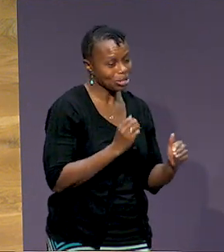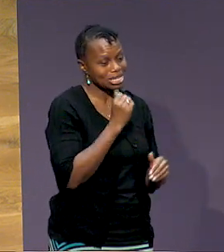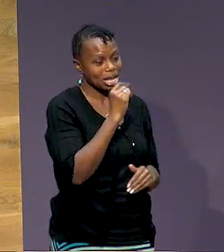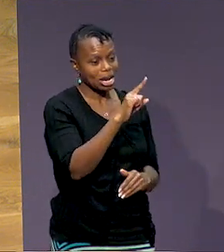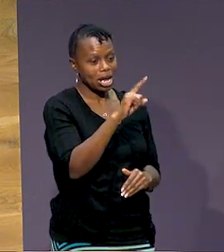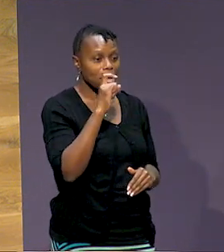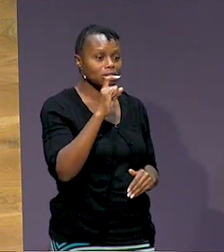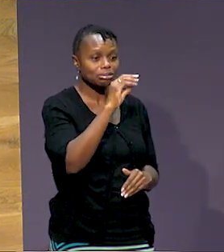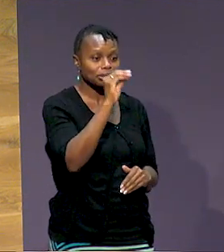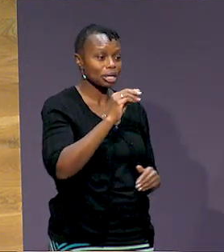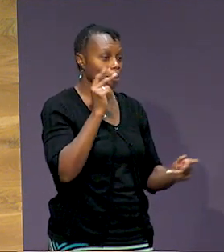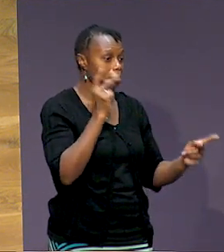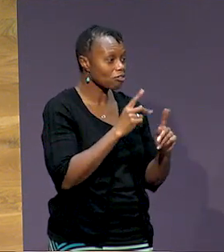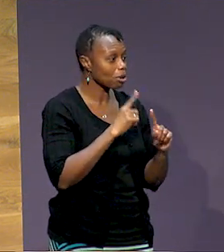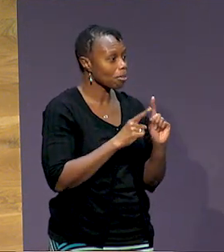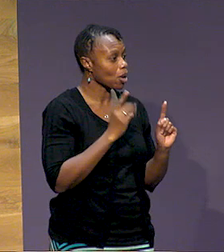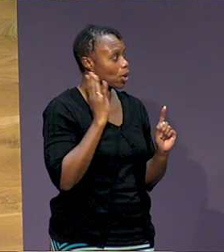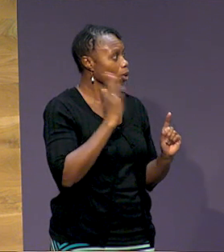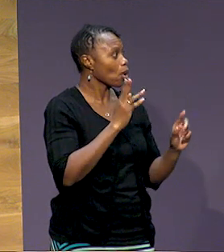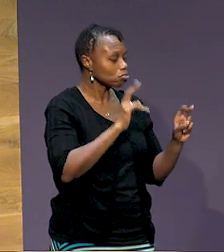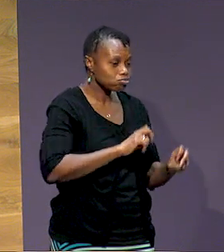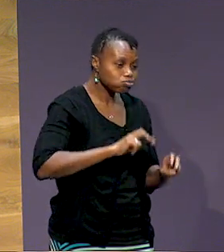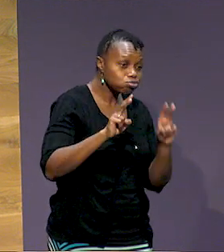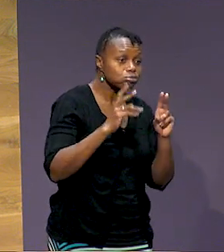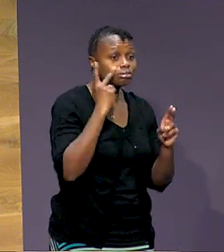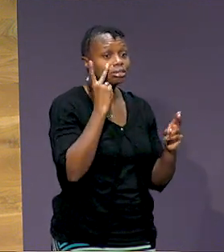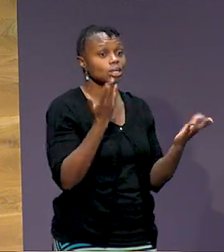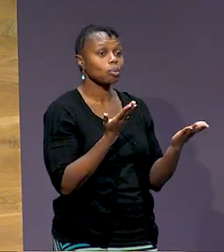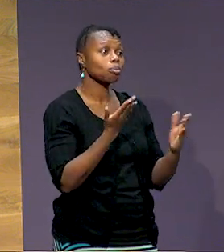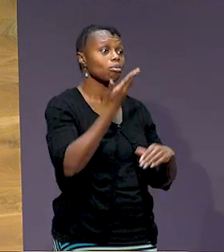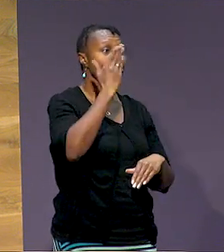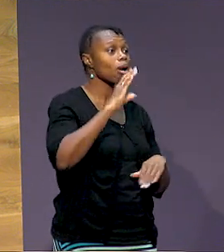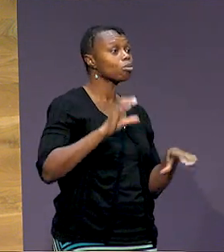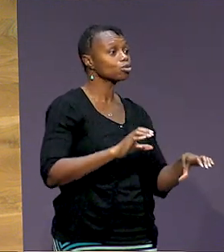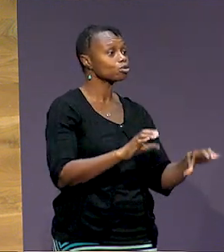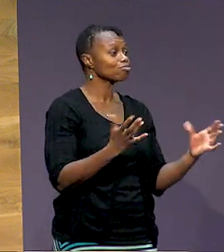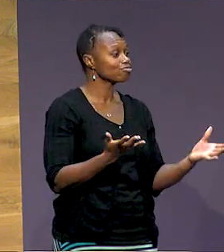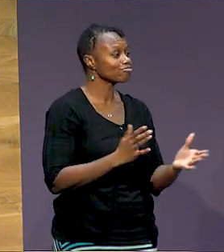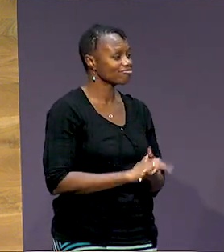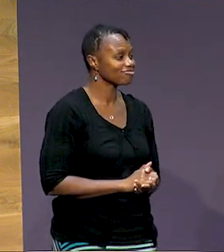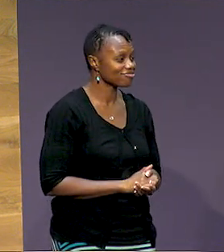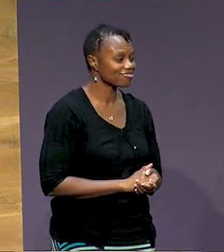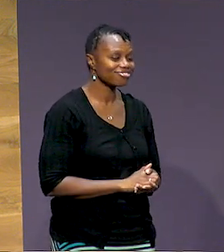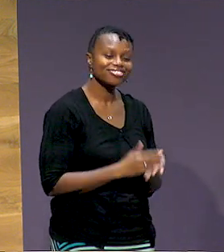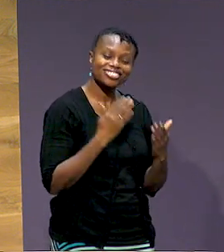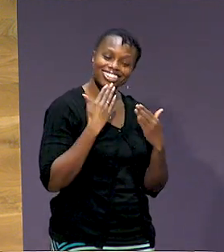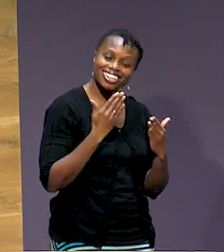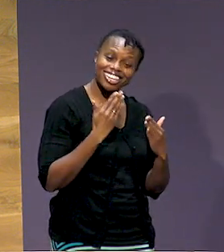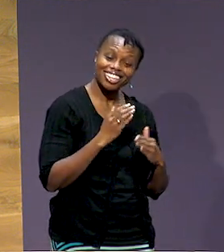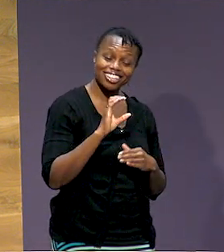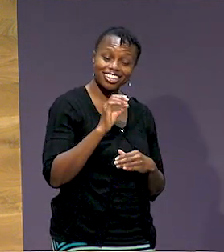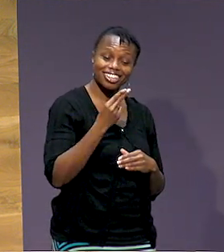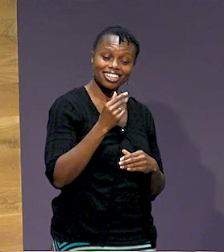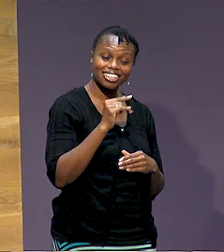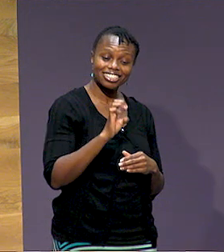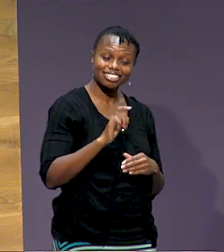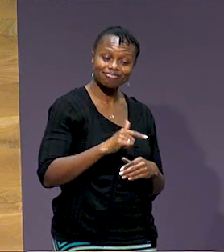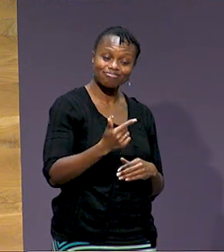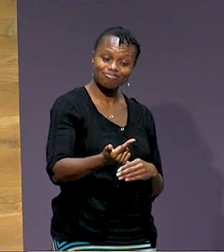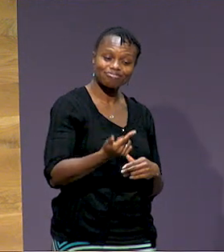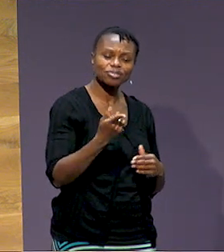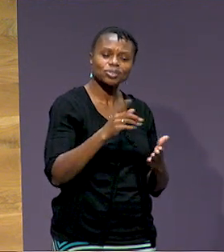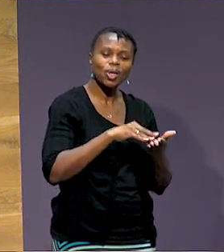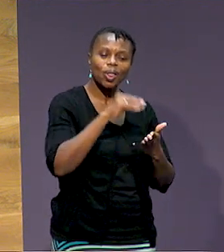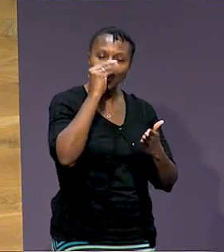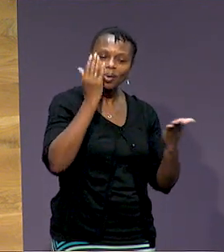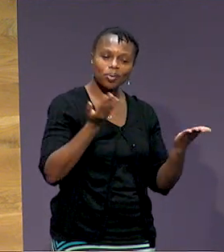but we're going to put it out there and we'll see what God is going to do. So great. Thank you. Chase, what did you have to learn?